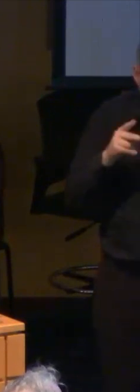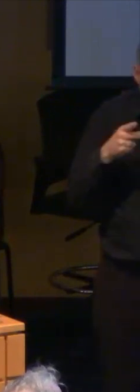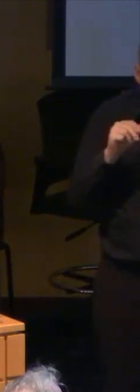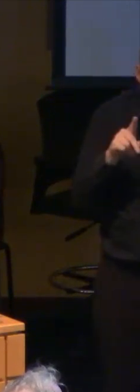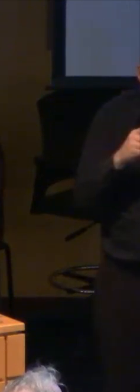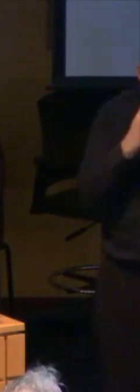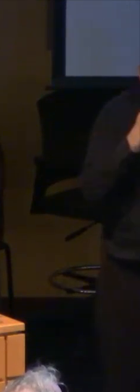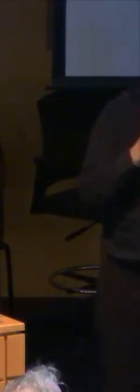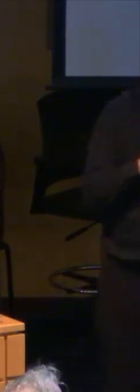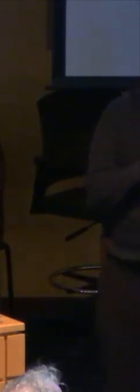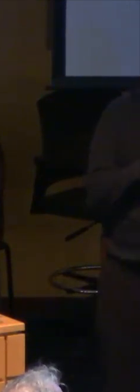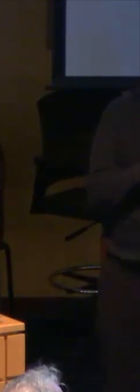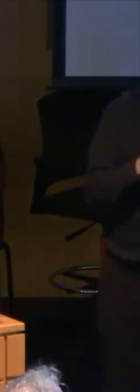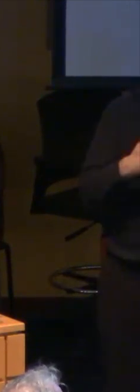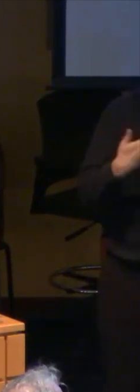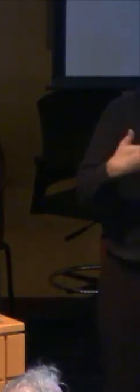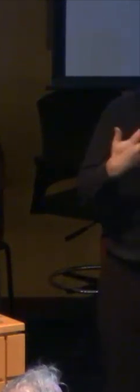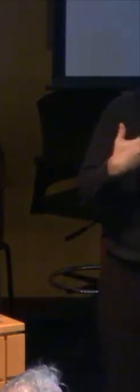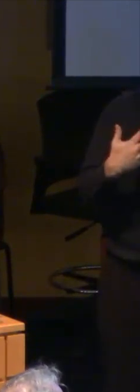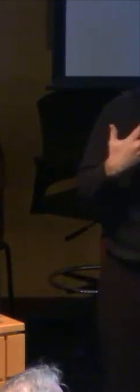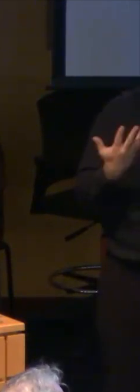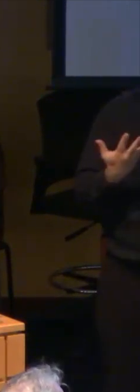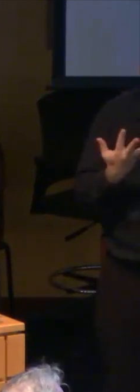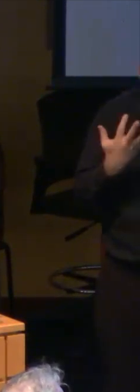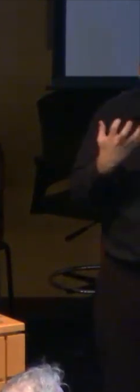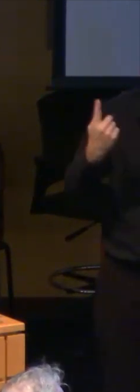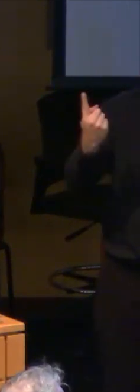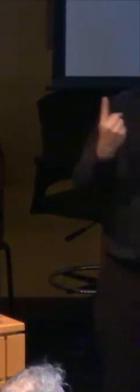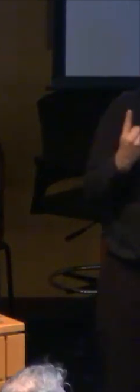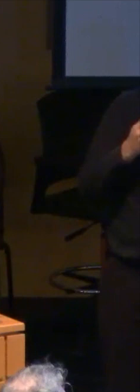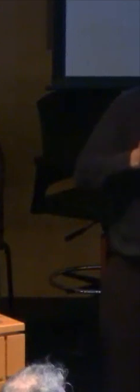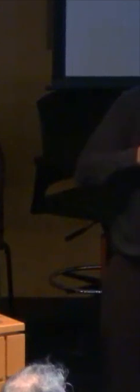them if you decide to go that route. I think it was